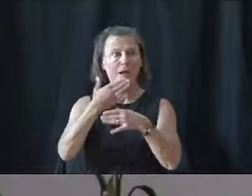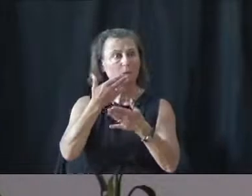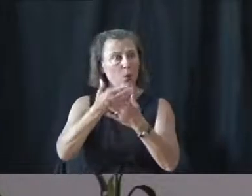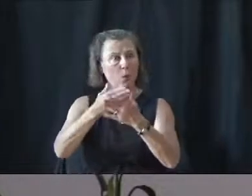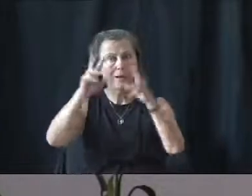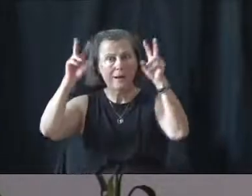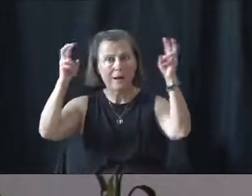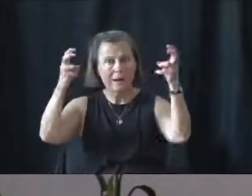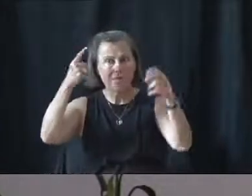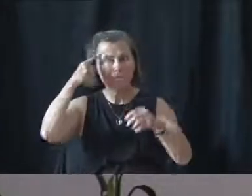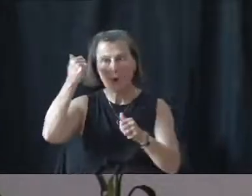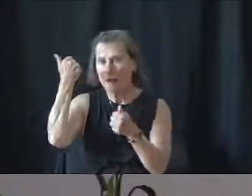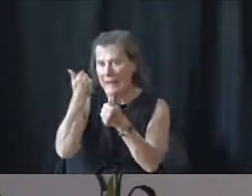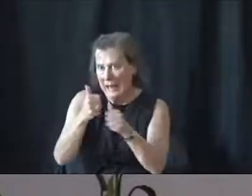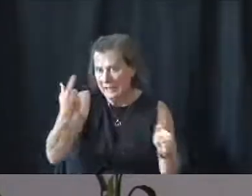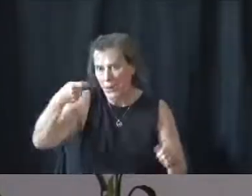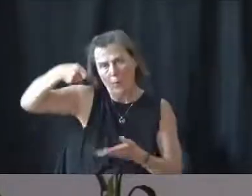list.